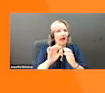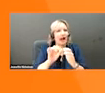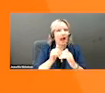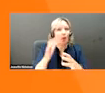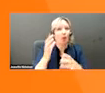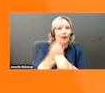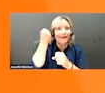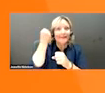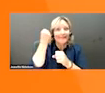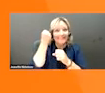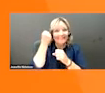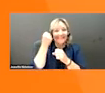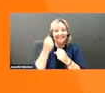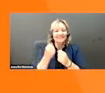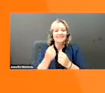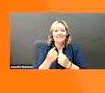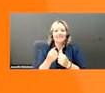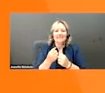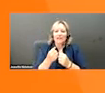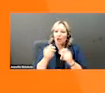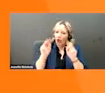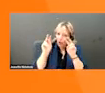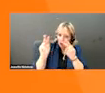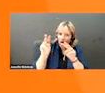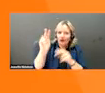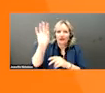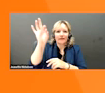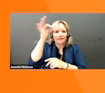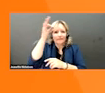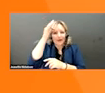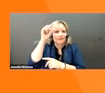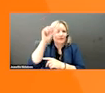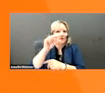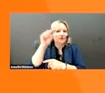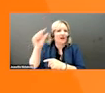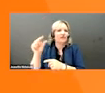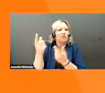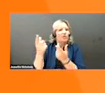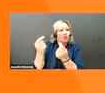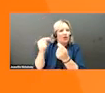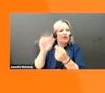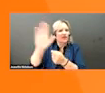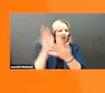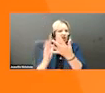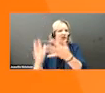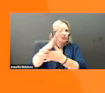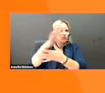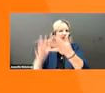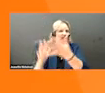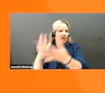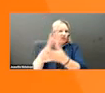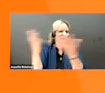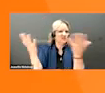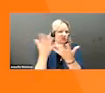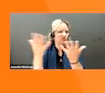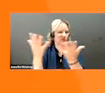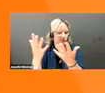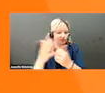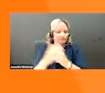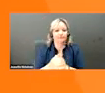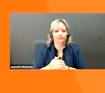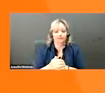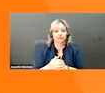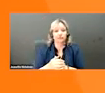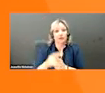it's really important to look at the federal government agenda, because that's going to help you. There's a lot of